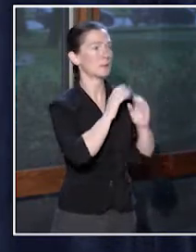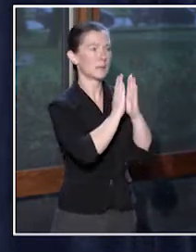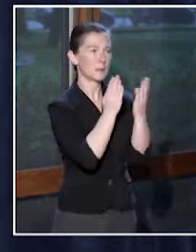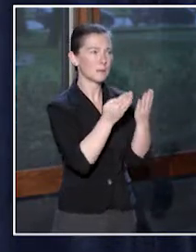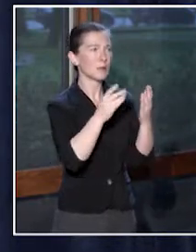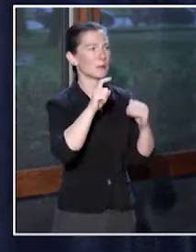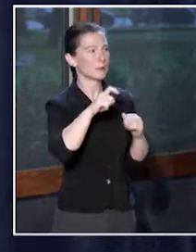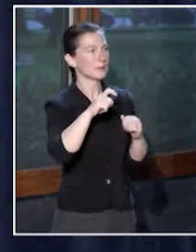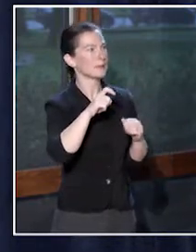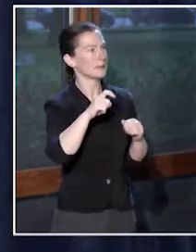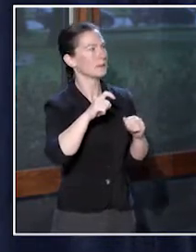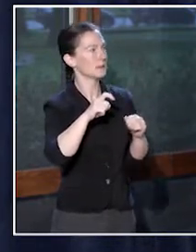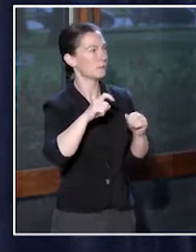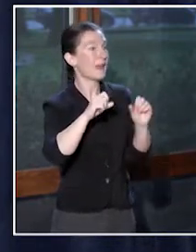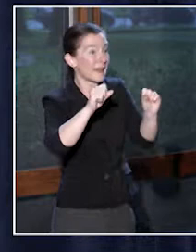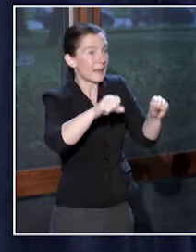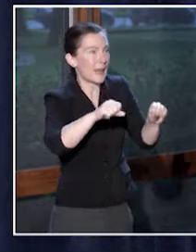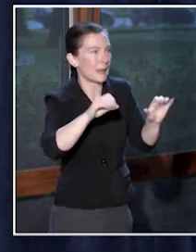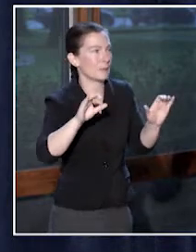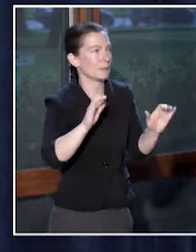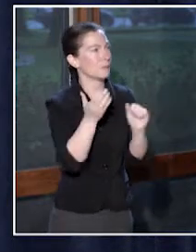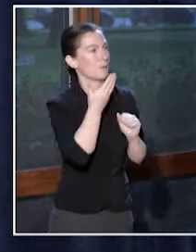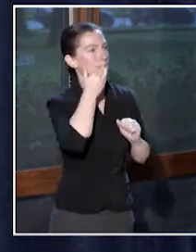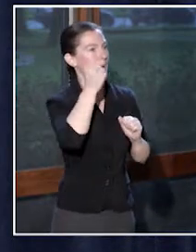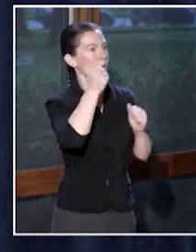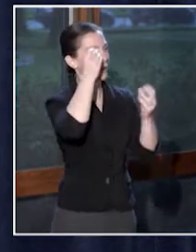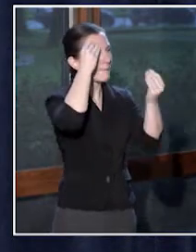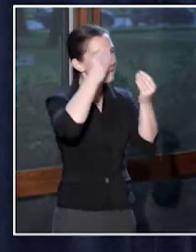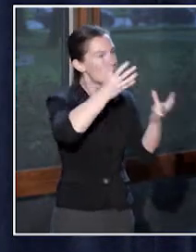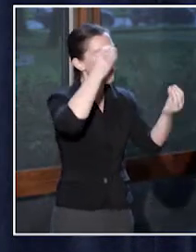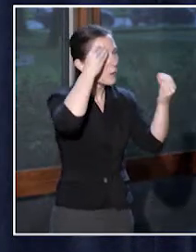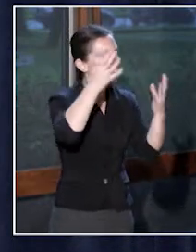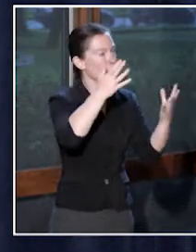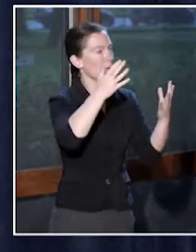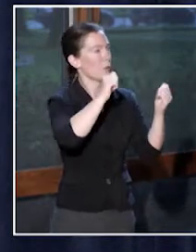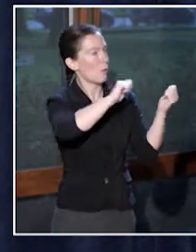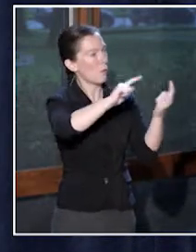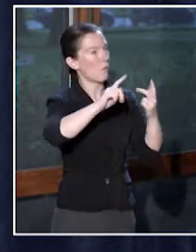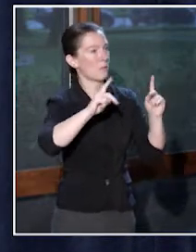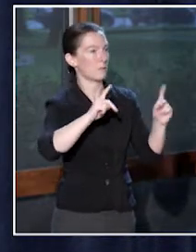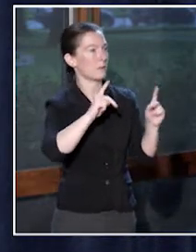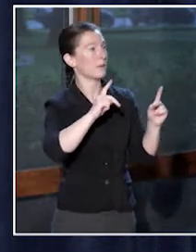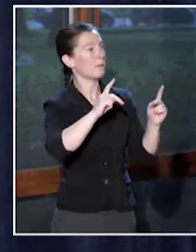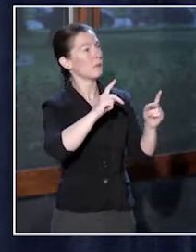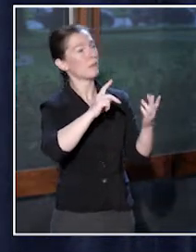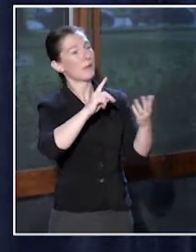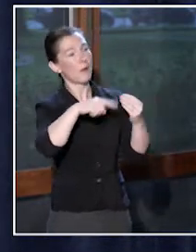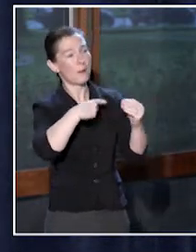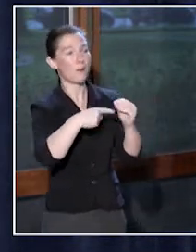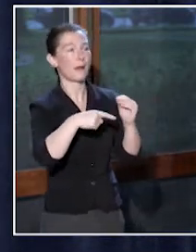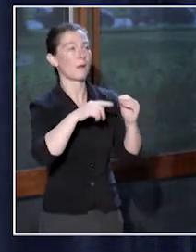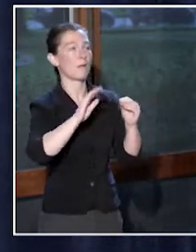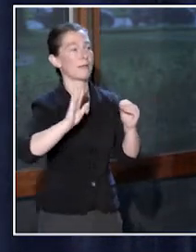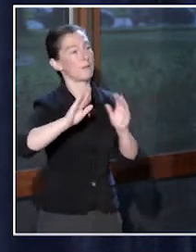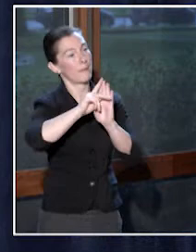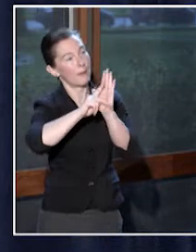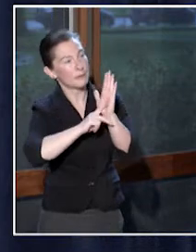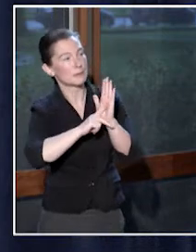better job of informing all of us about their policies and their practices and their